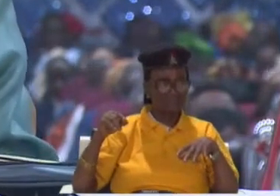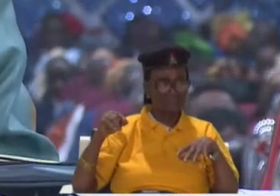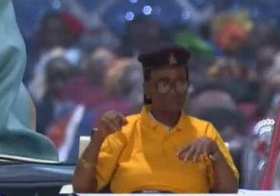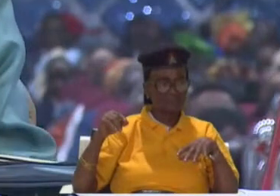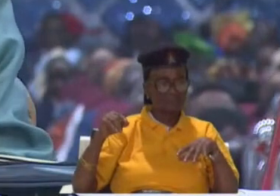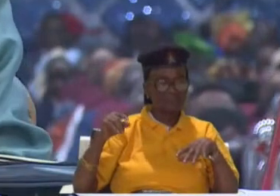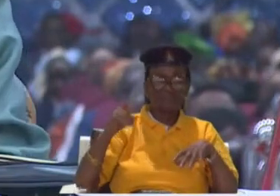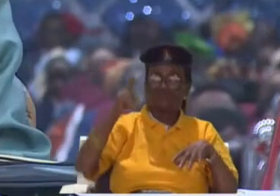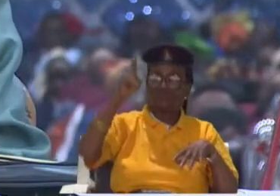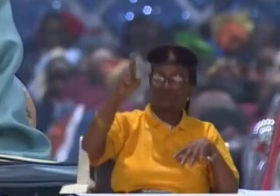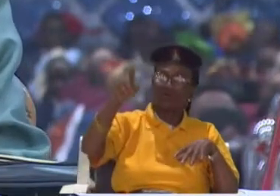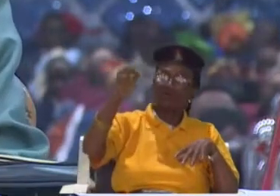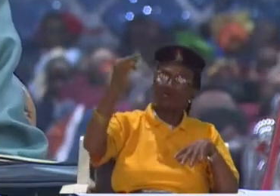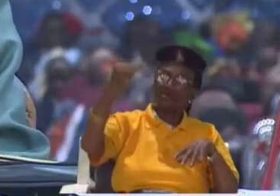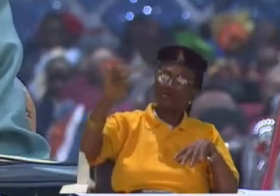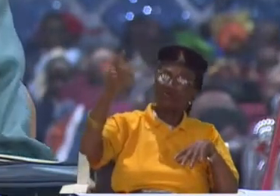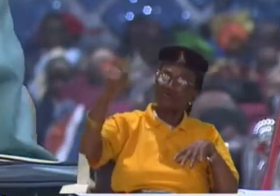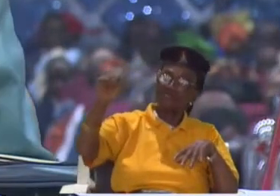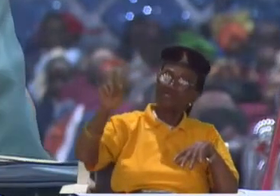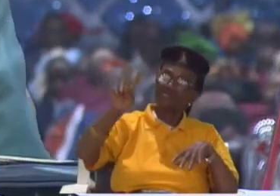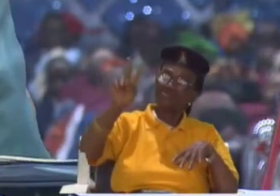One of the two things that he